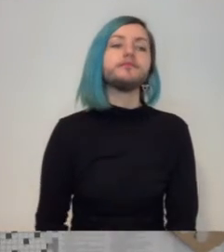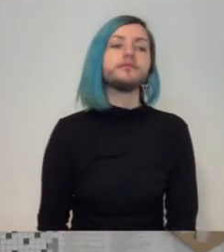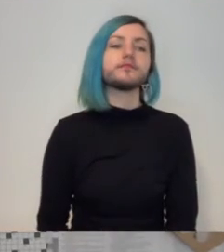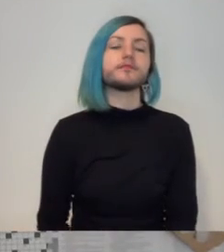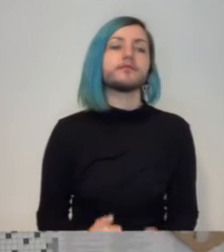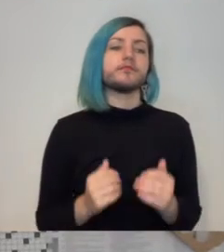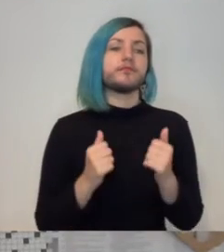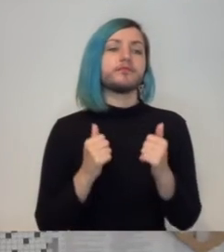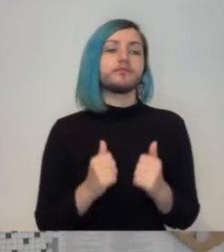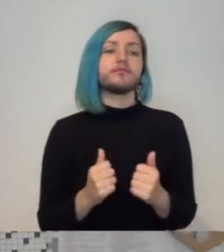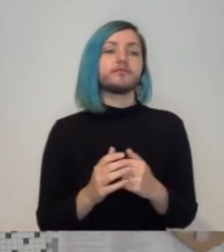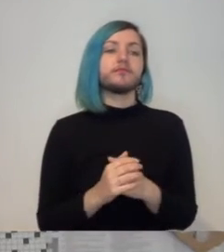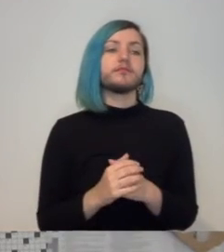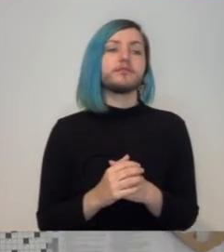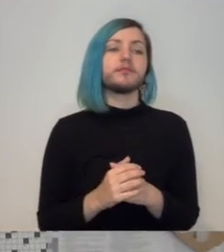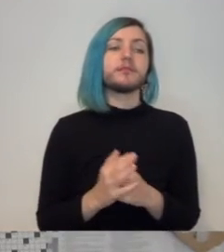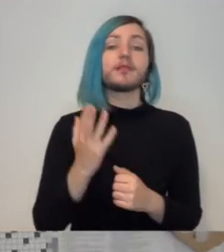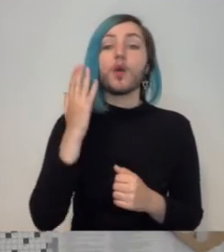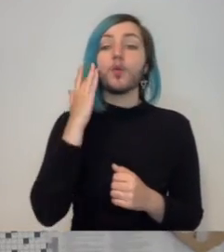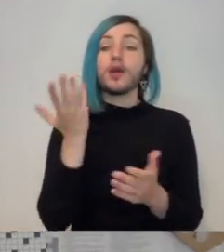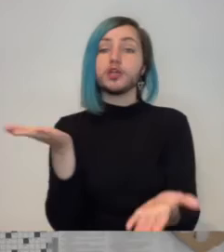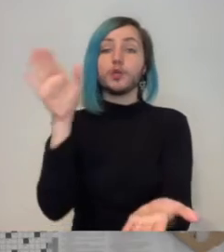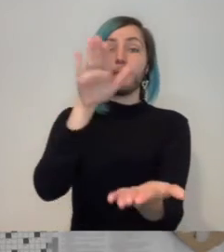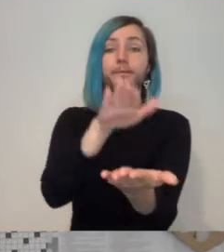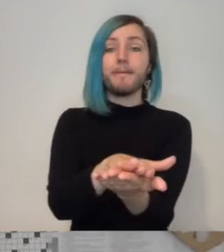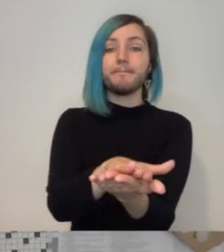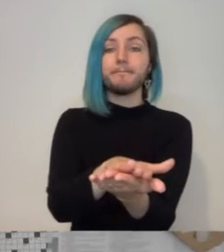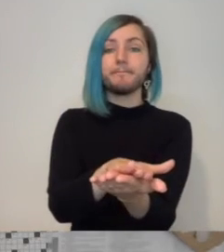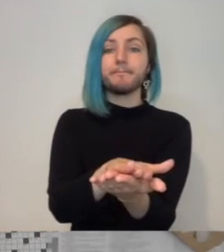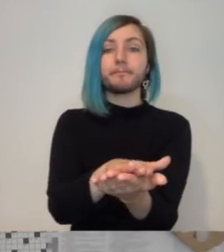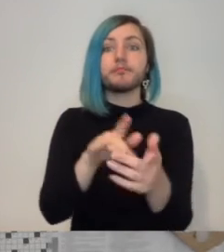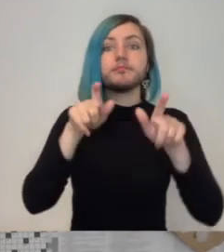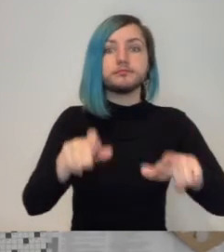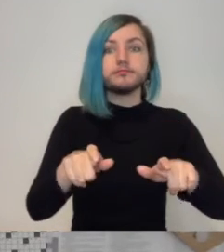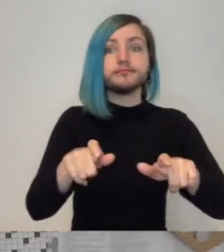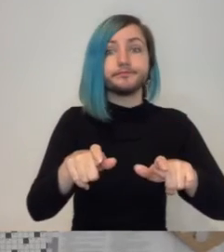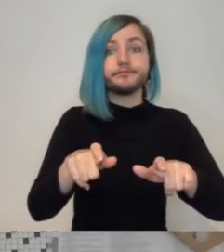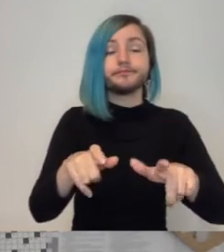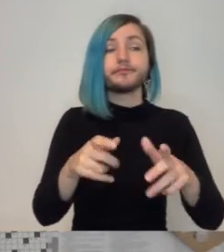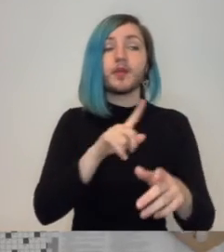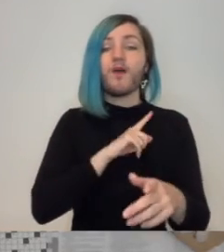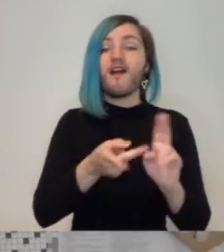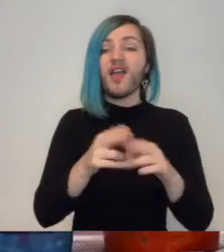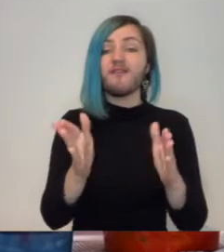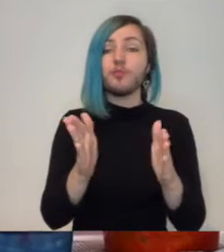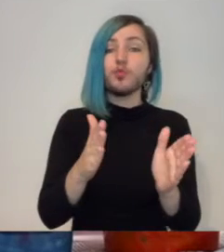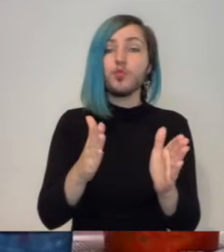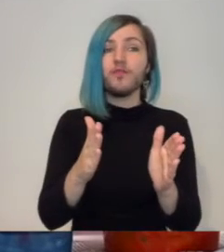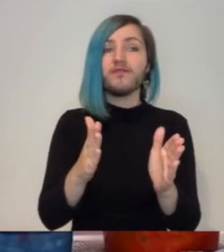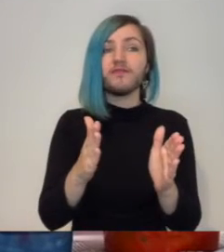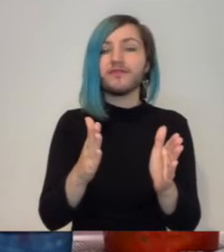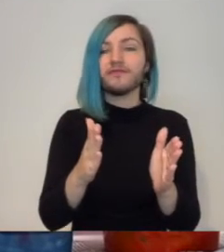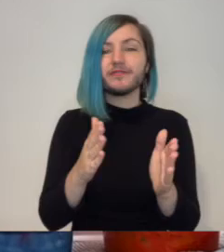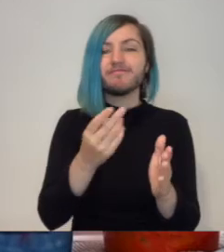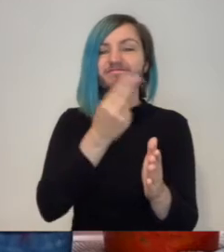Now, once you place your towel down, you're not gonna wanna have to move it, because if you move it, it's not